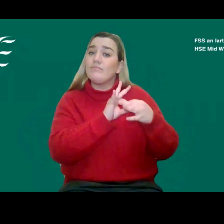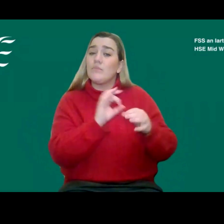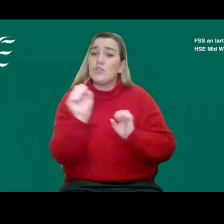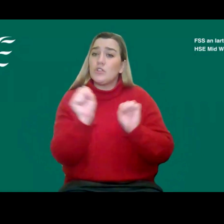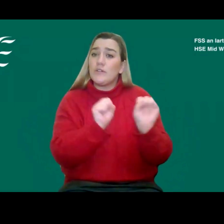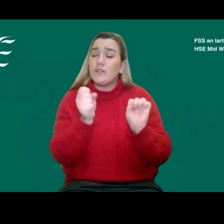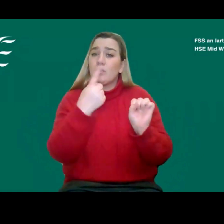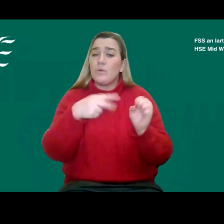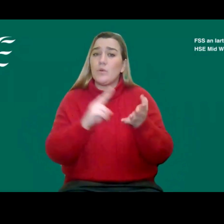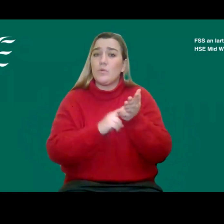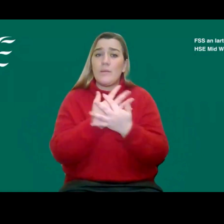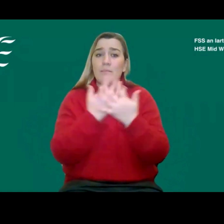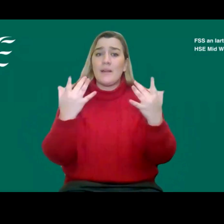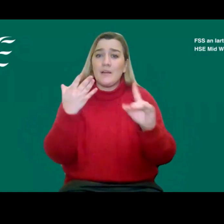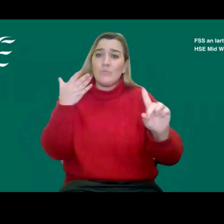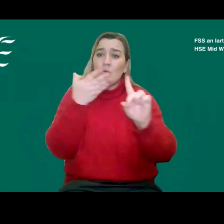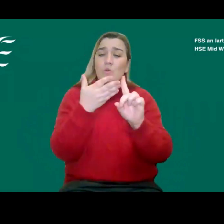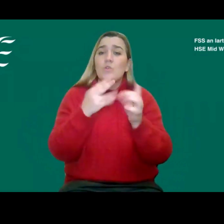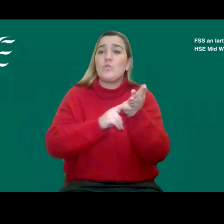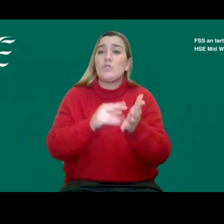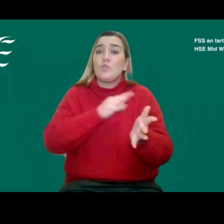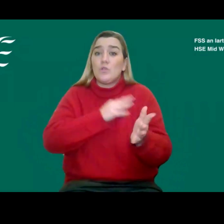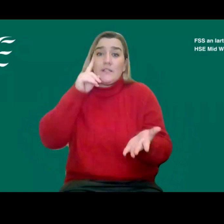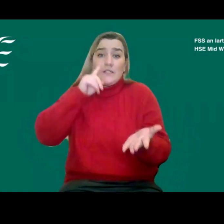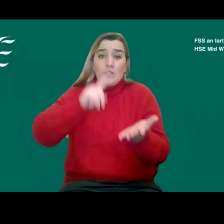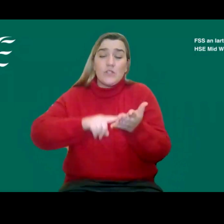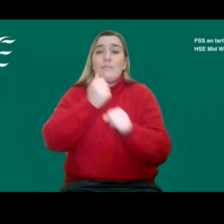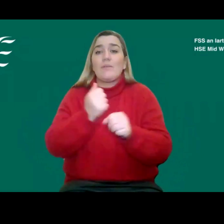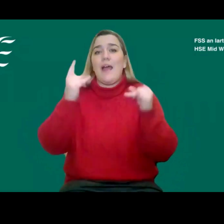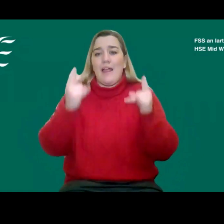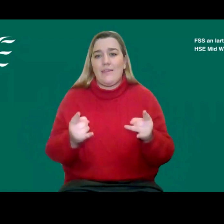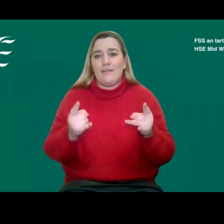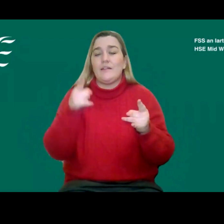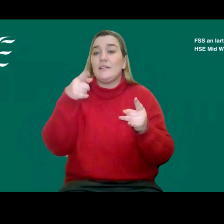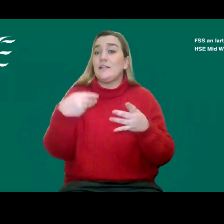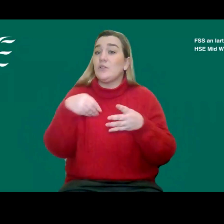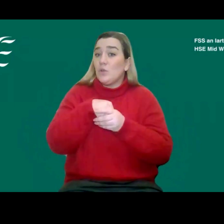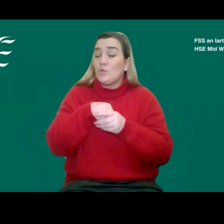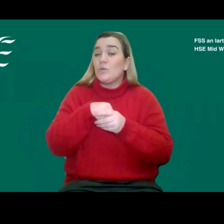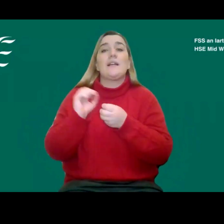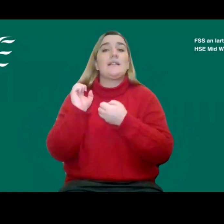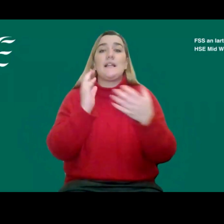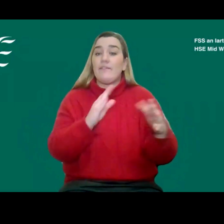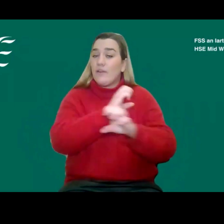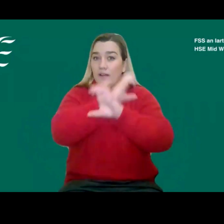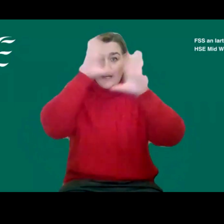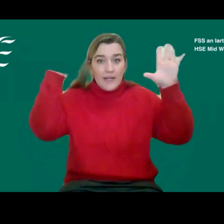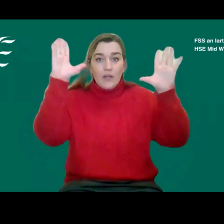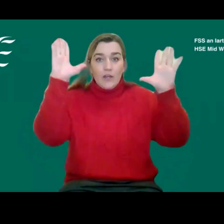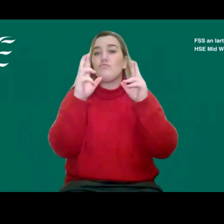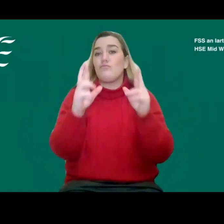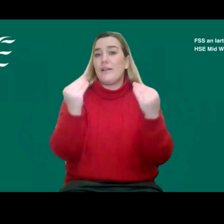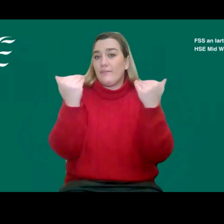that help people to make good decisions about their health. These include delivering clear and correct